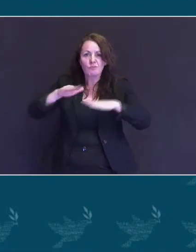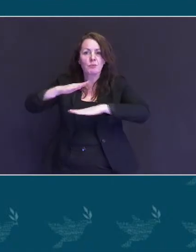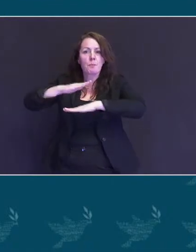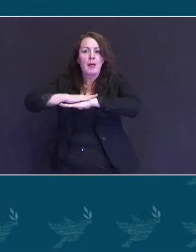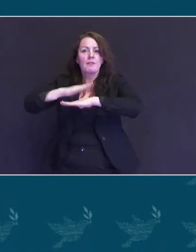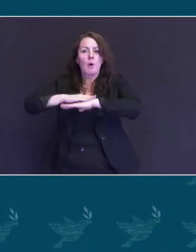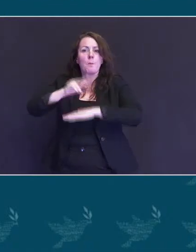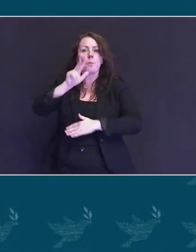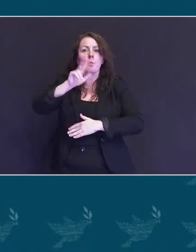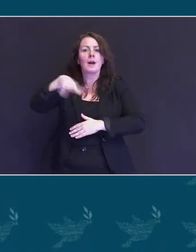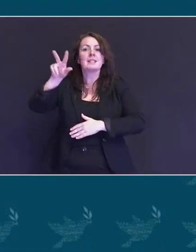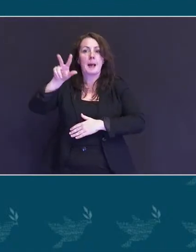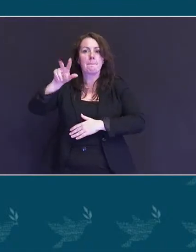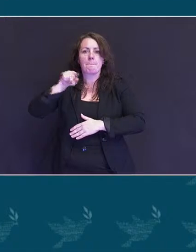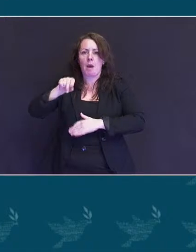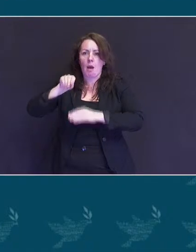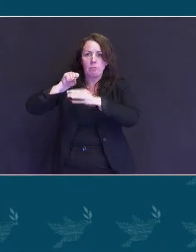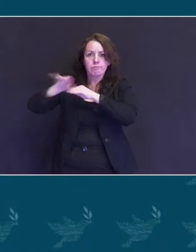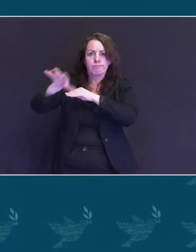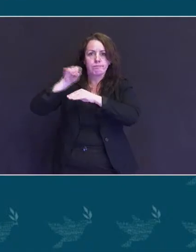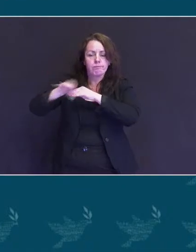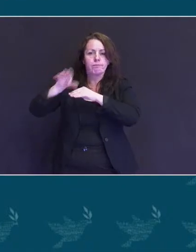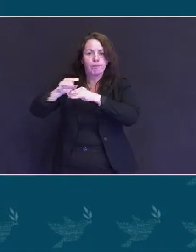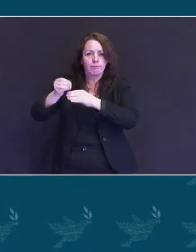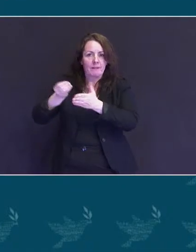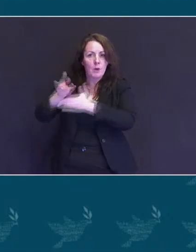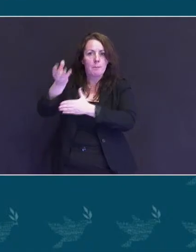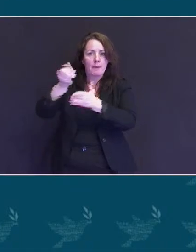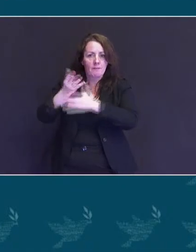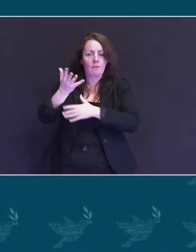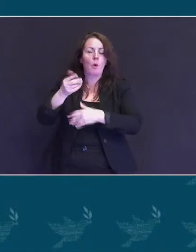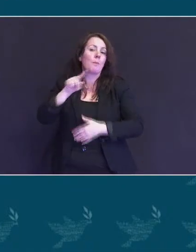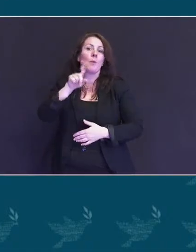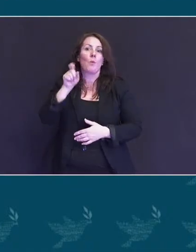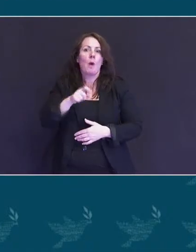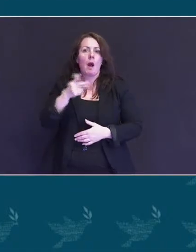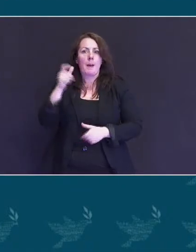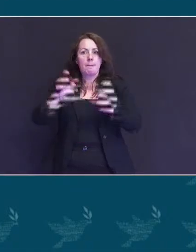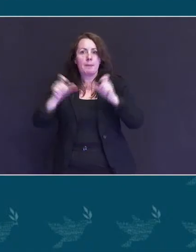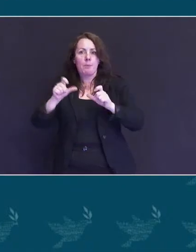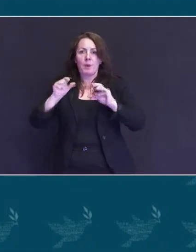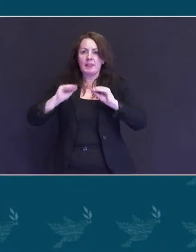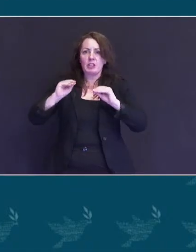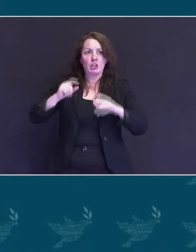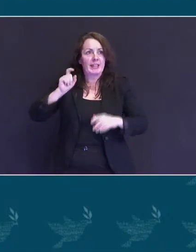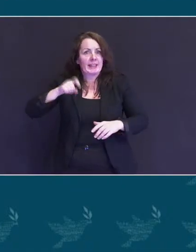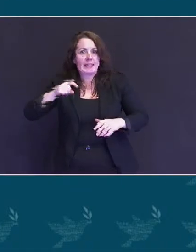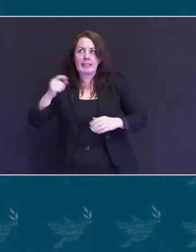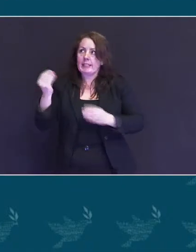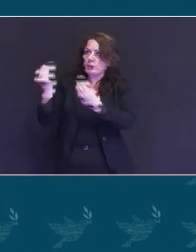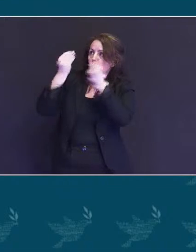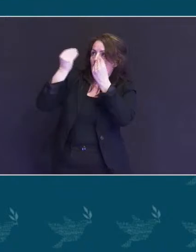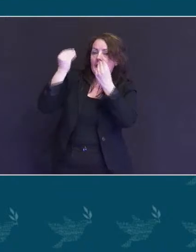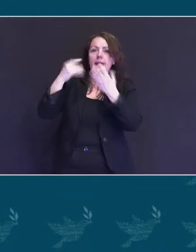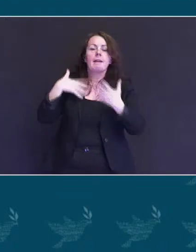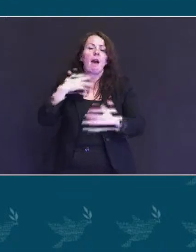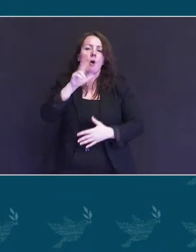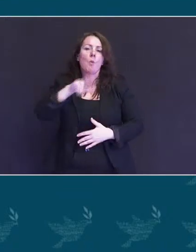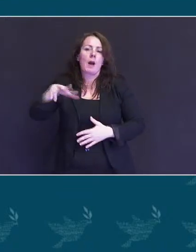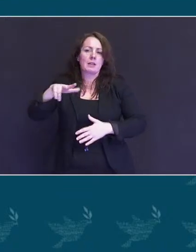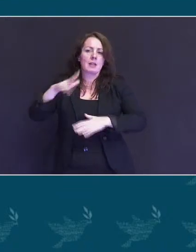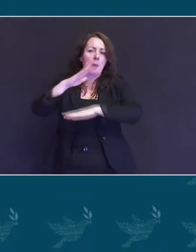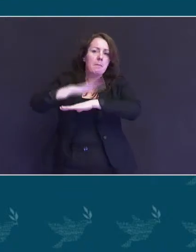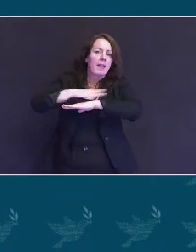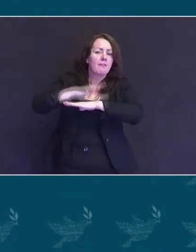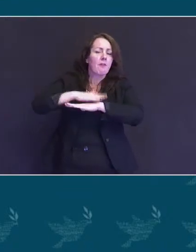through as wide variety of teachers as possible. So now we have moved that. We are now